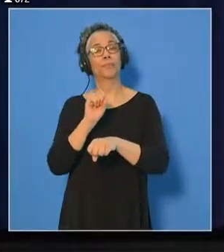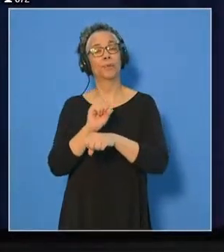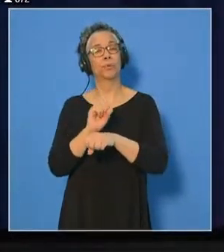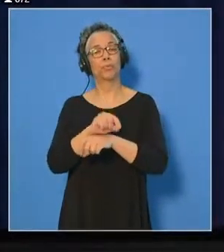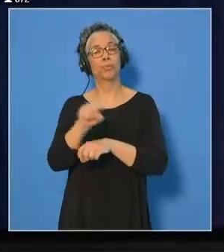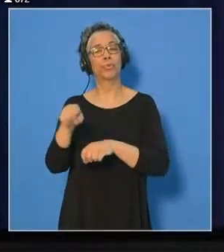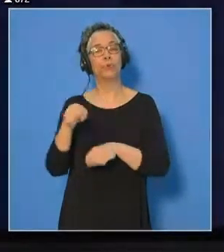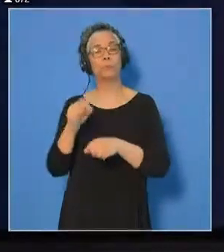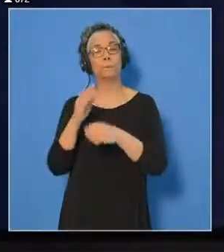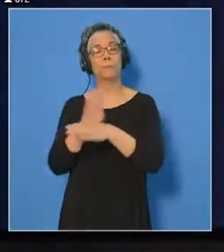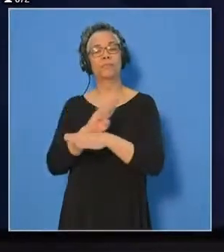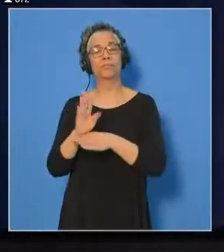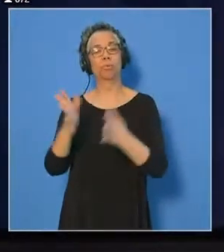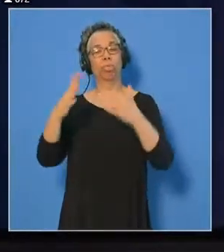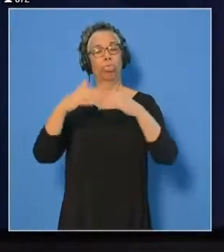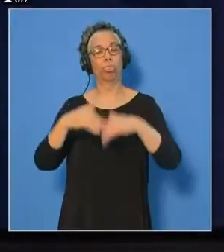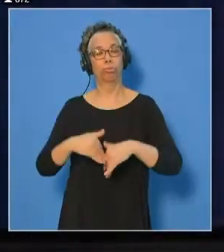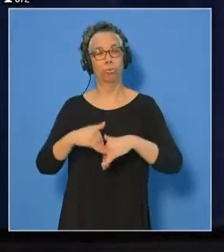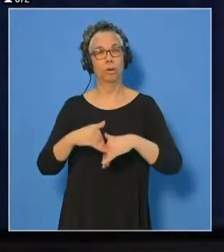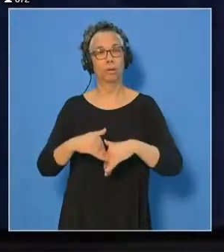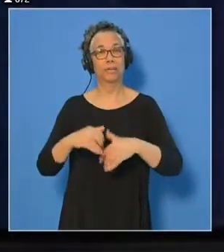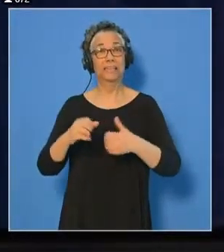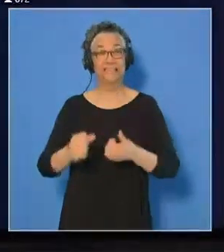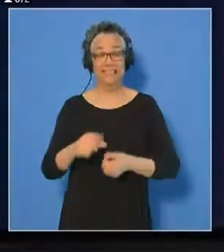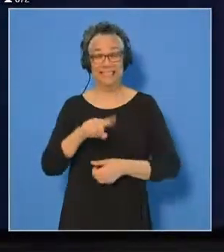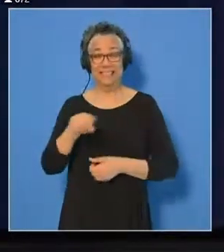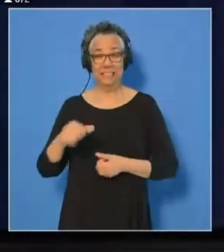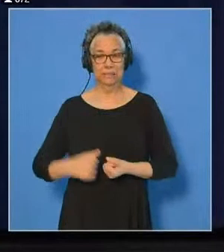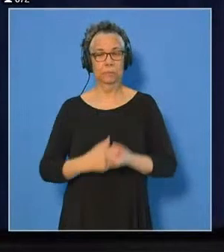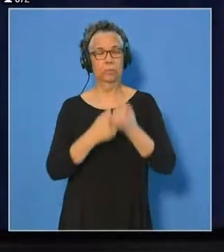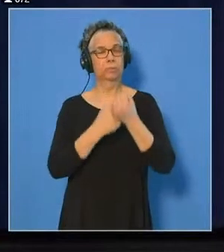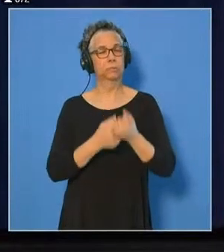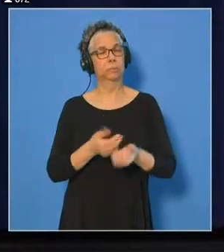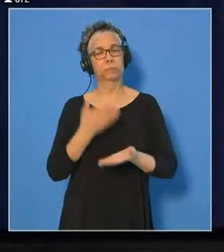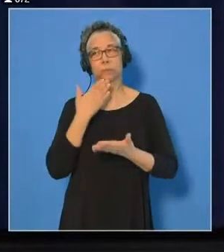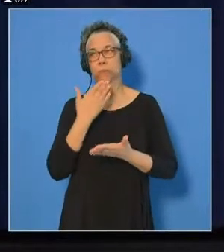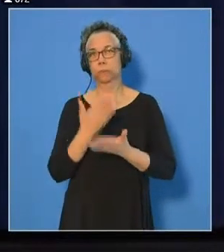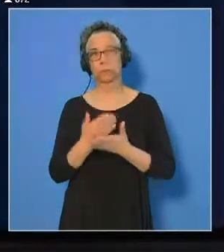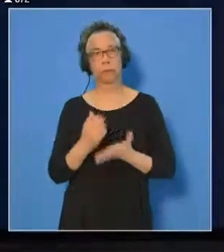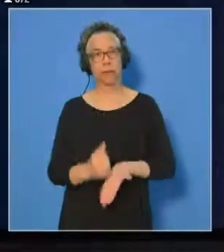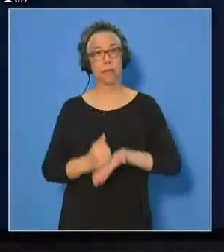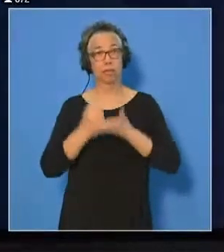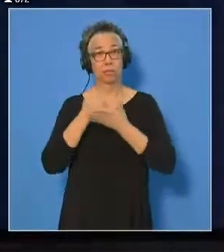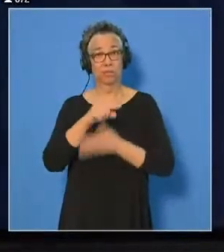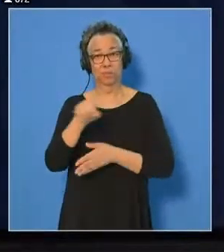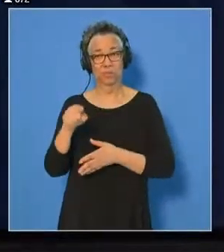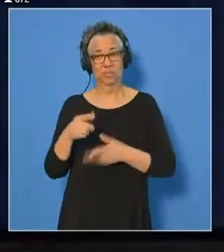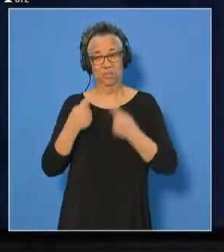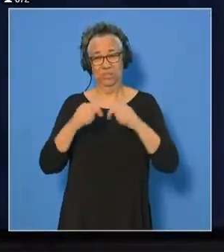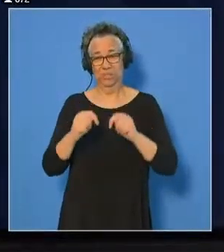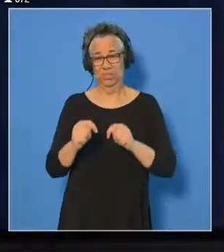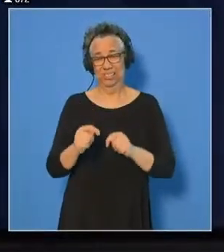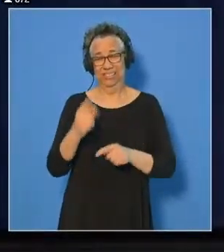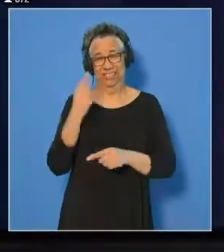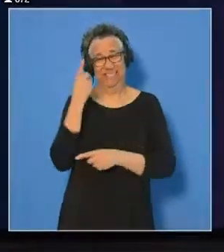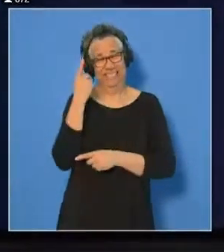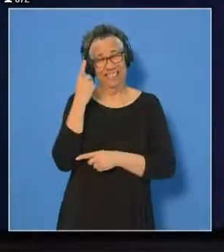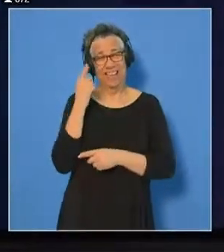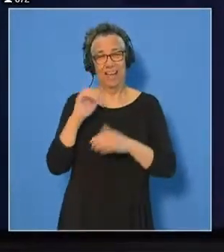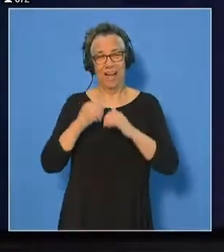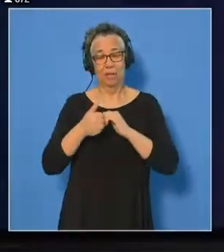down. This relief has been a great help to businesses faced with trying to figure out how to assist their employees during this trying